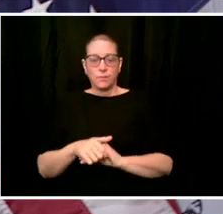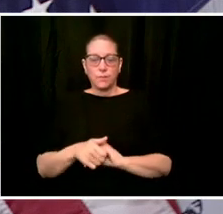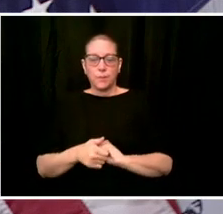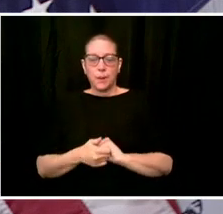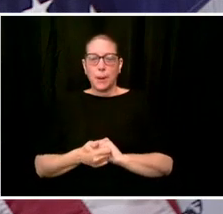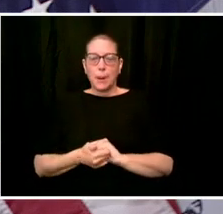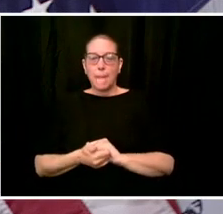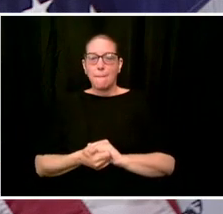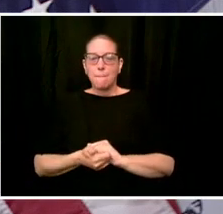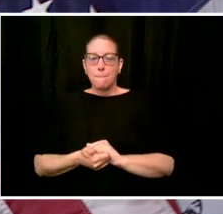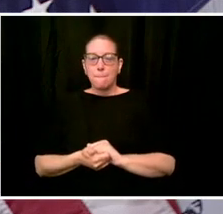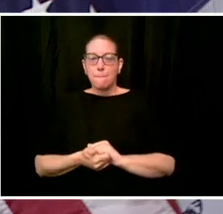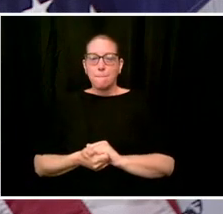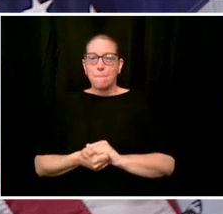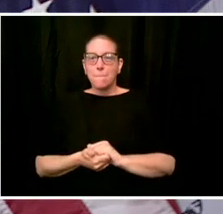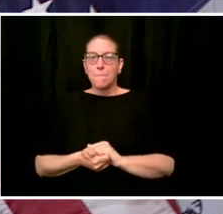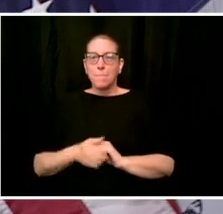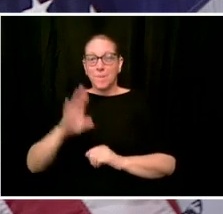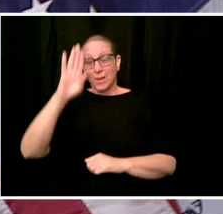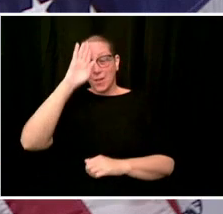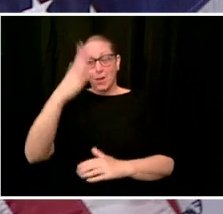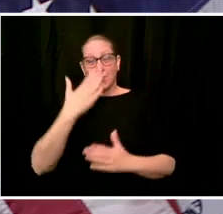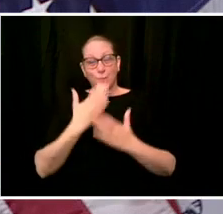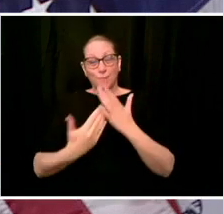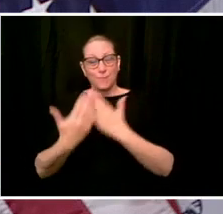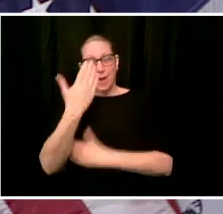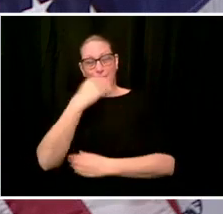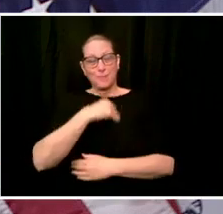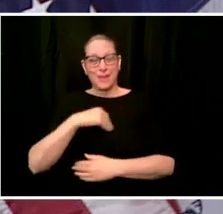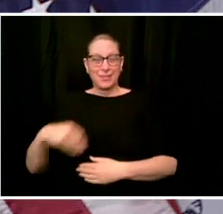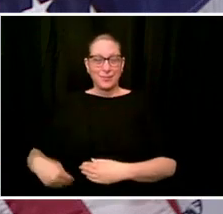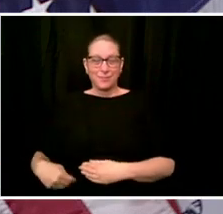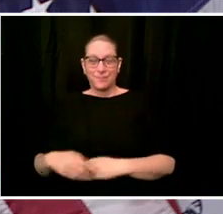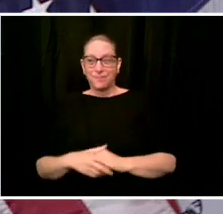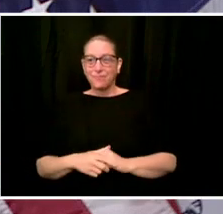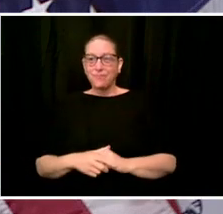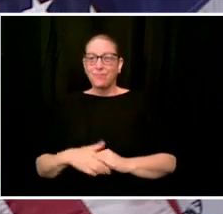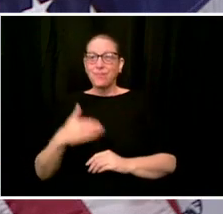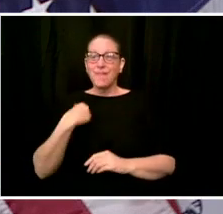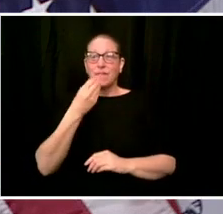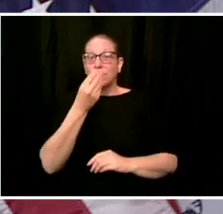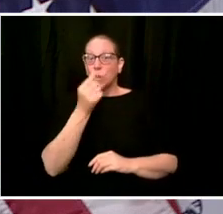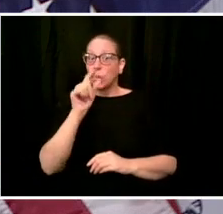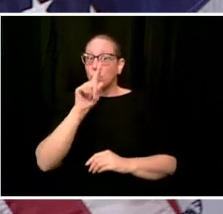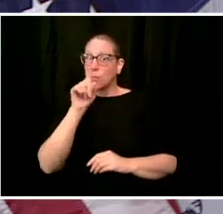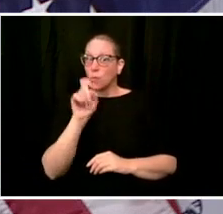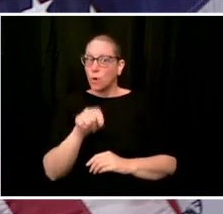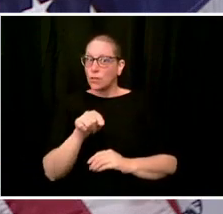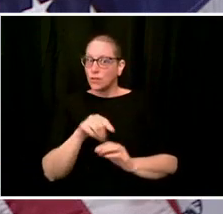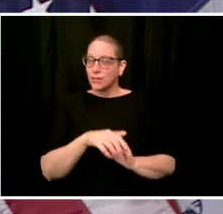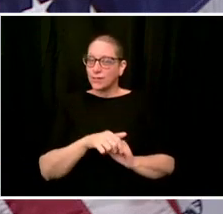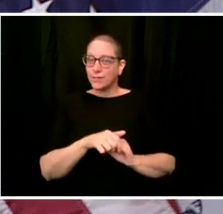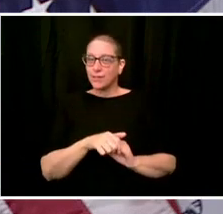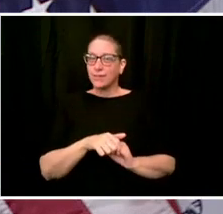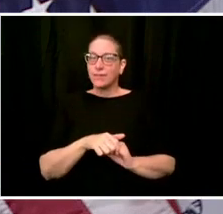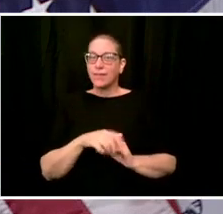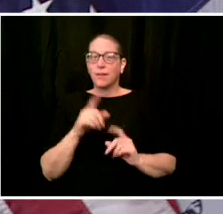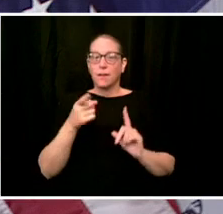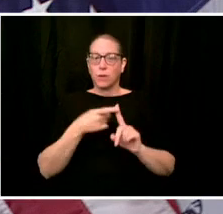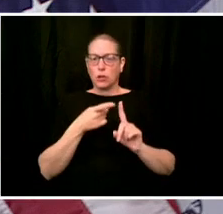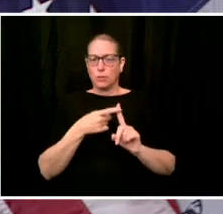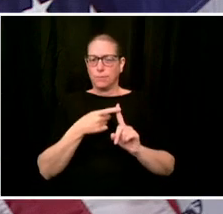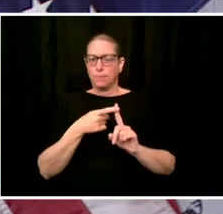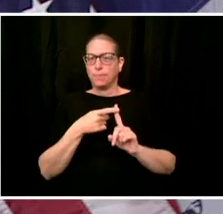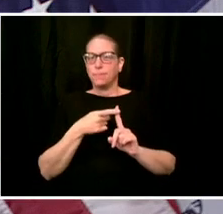Hey, good morning, Mr. Mayor. I have a couple of questions for you. The first one is the police have given